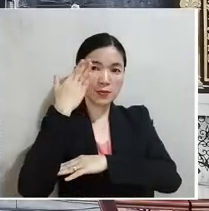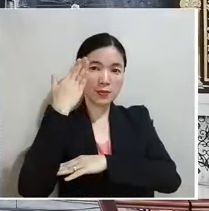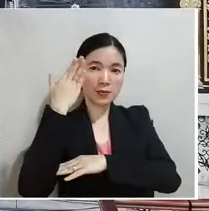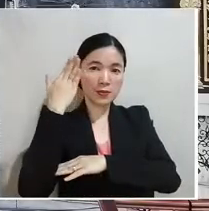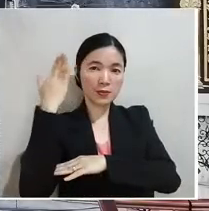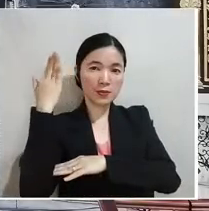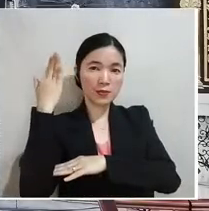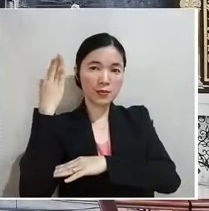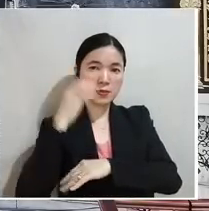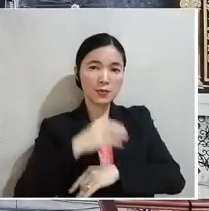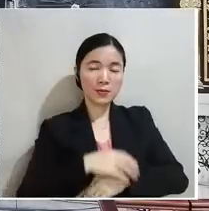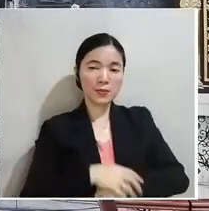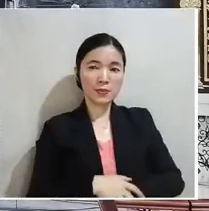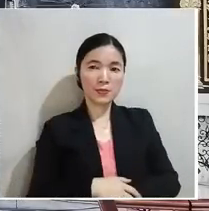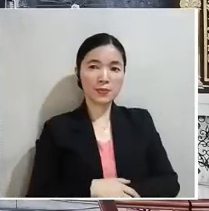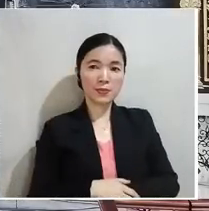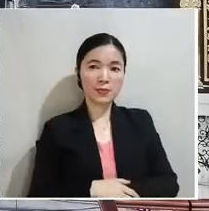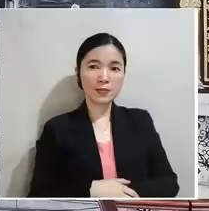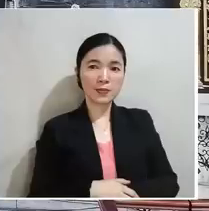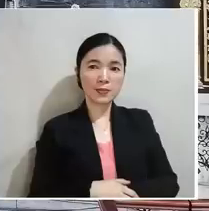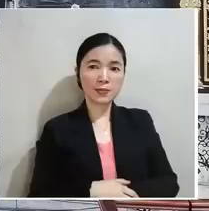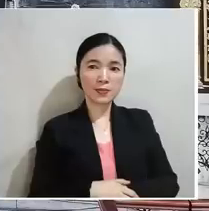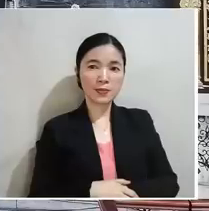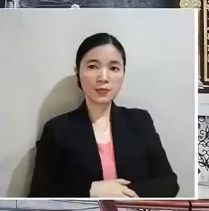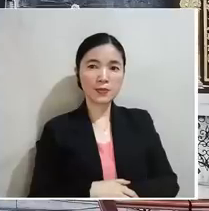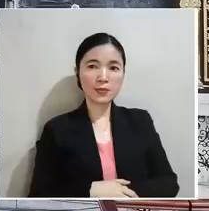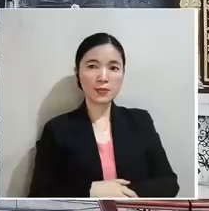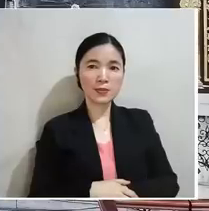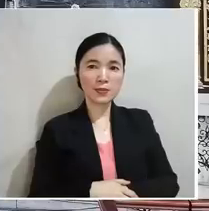yours, we are